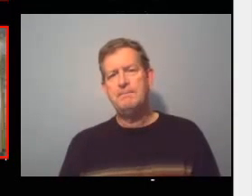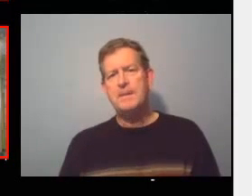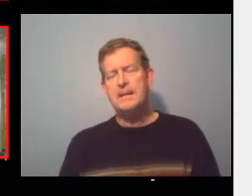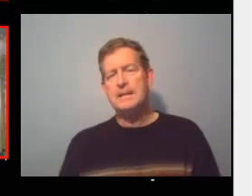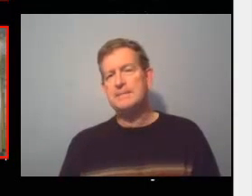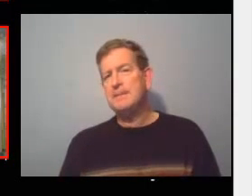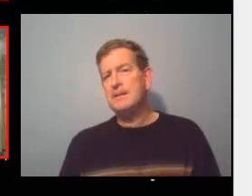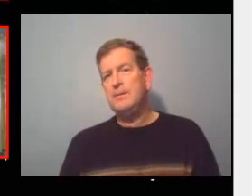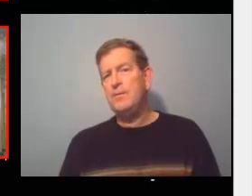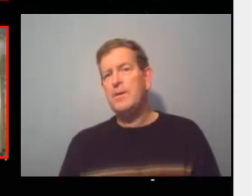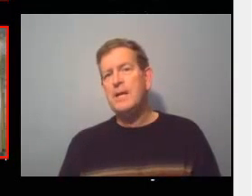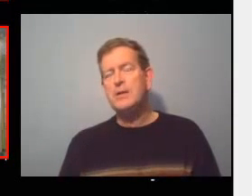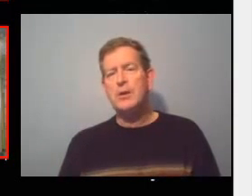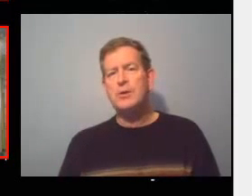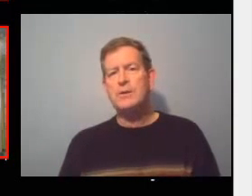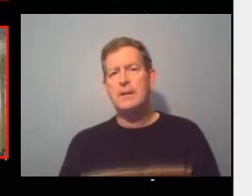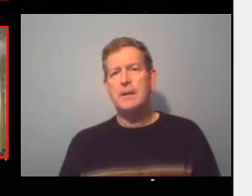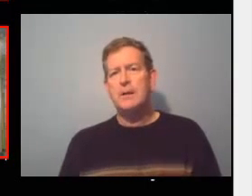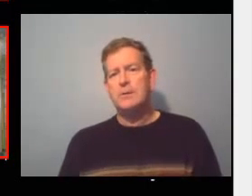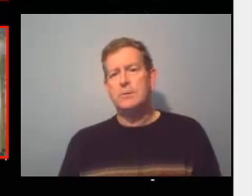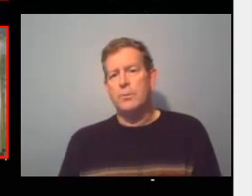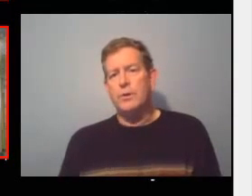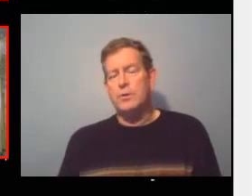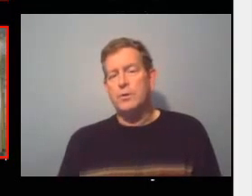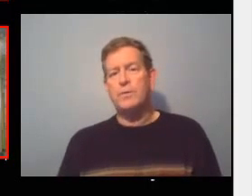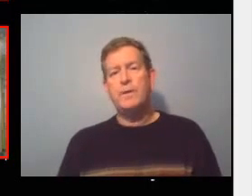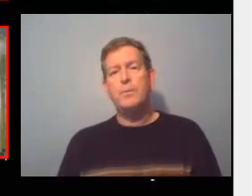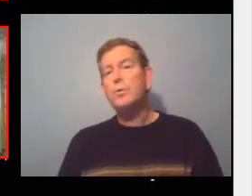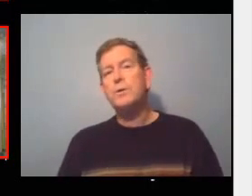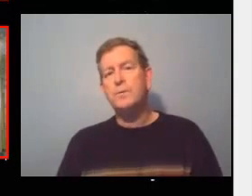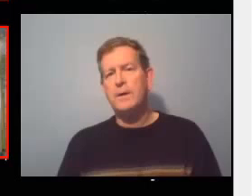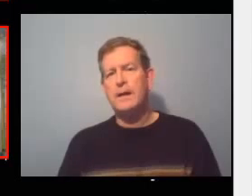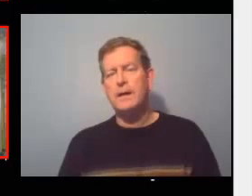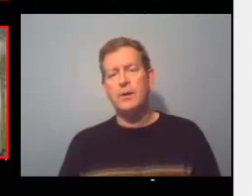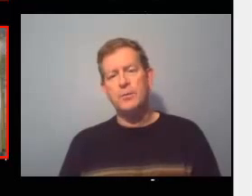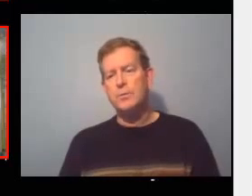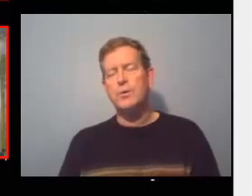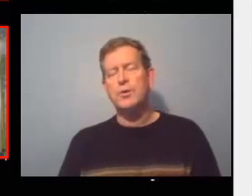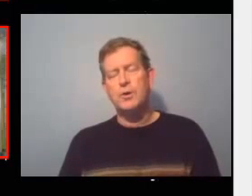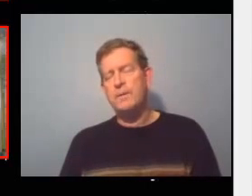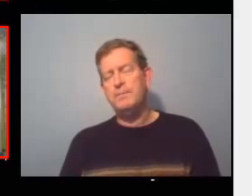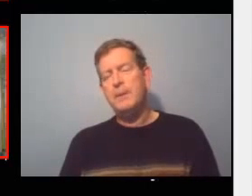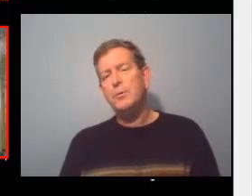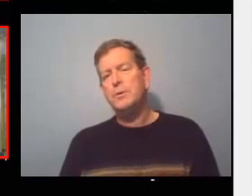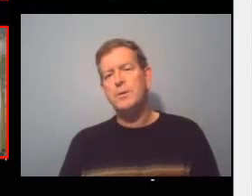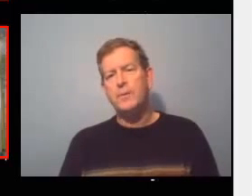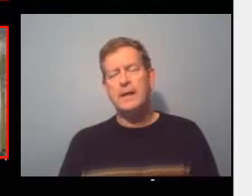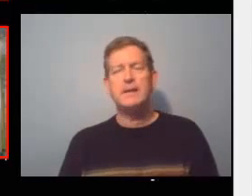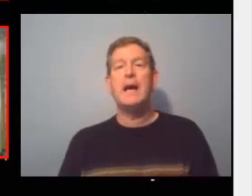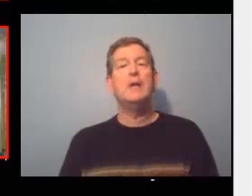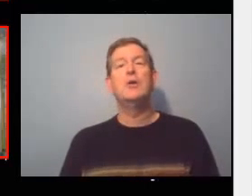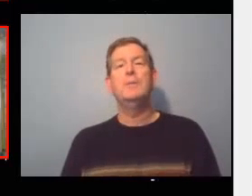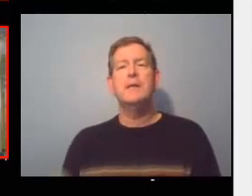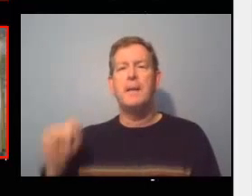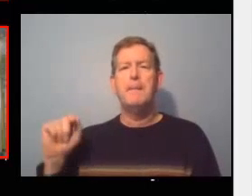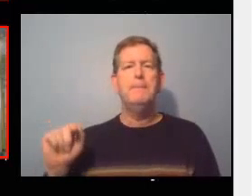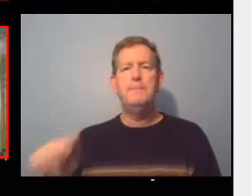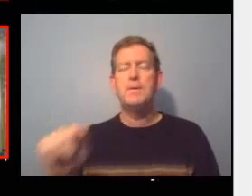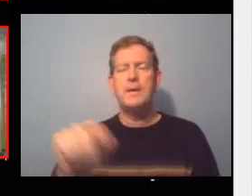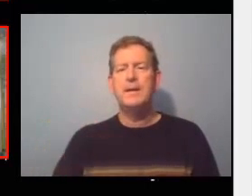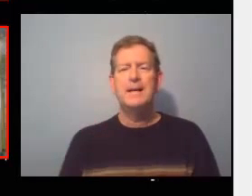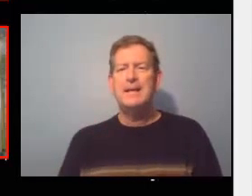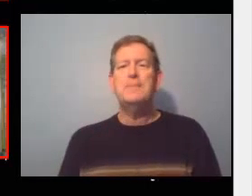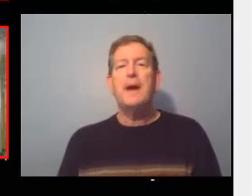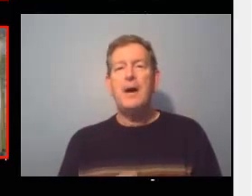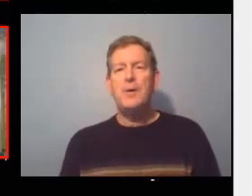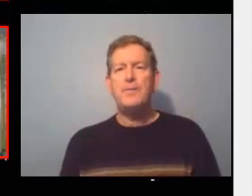devoirs? You very easily could just say, oui, je fais beaucoup de devoirs, or non, je ne fais pas beaucoup de devoirs, and you could be done,